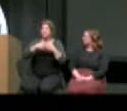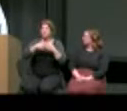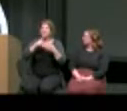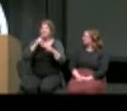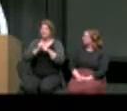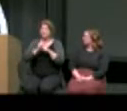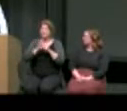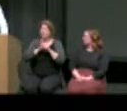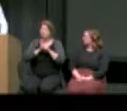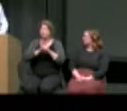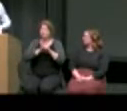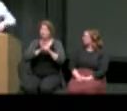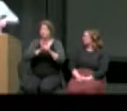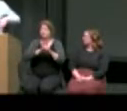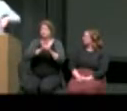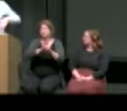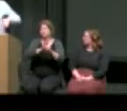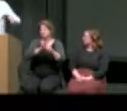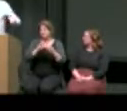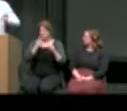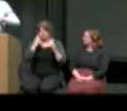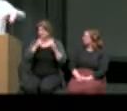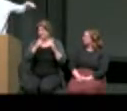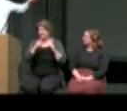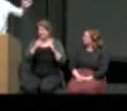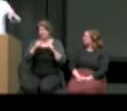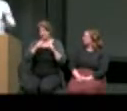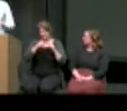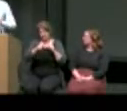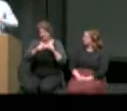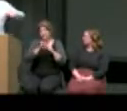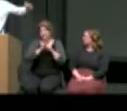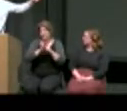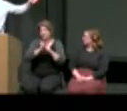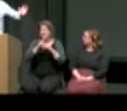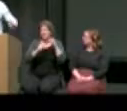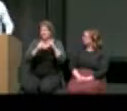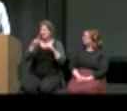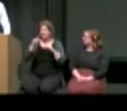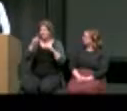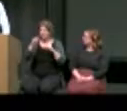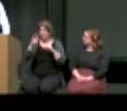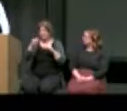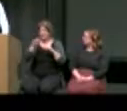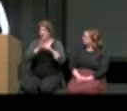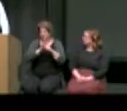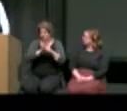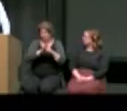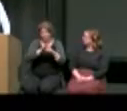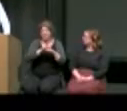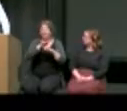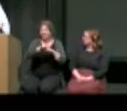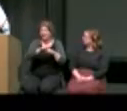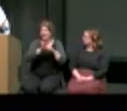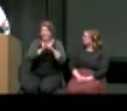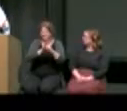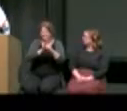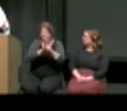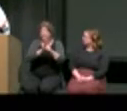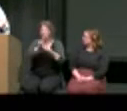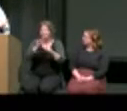pushing it out over the edge. So build 20 feet, push, build 20 feet, push until it reached the other side,